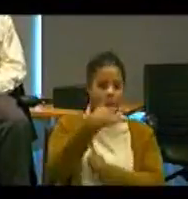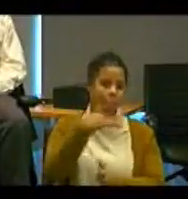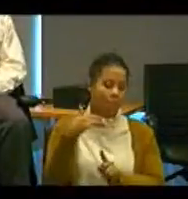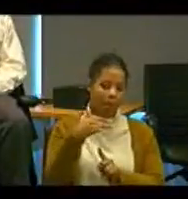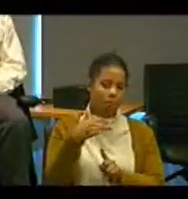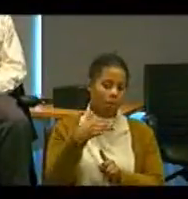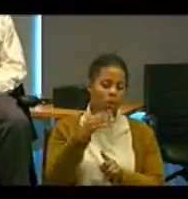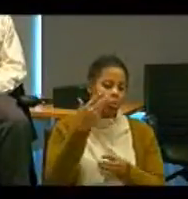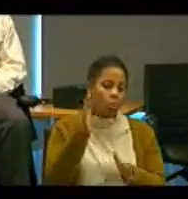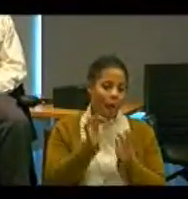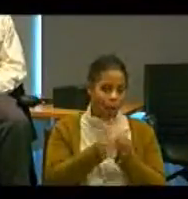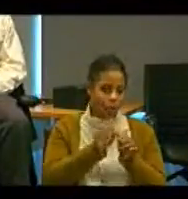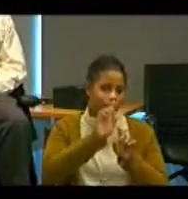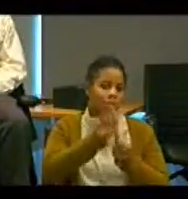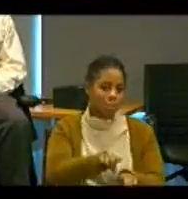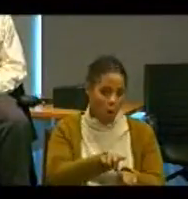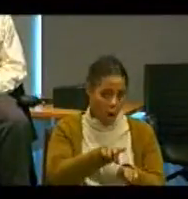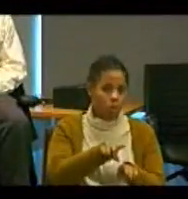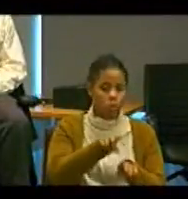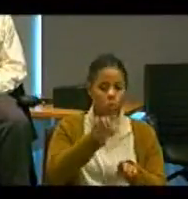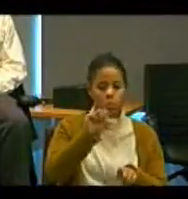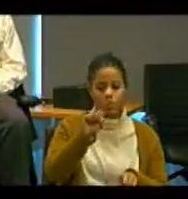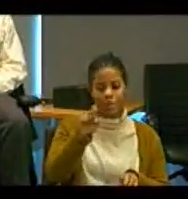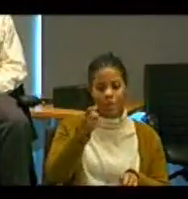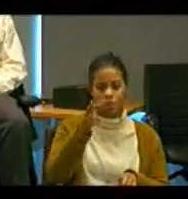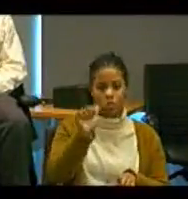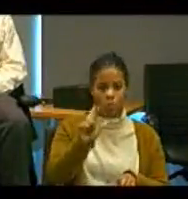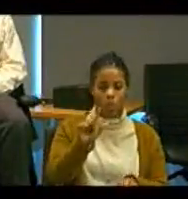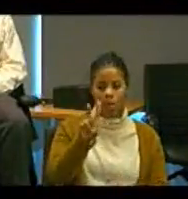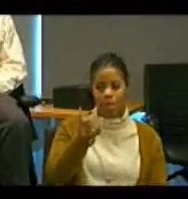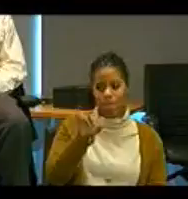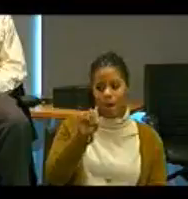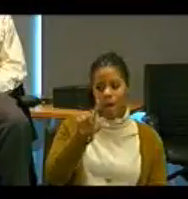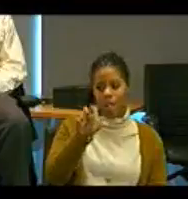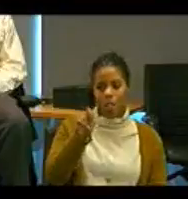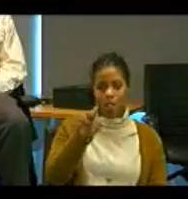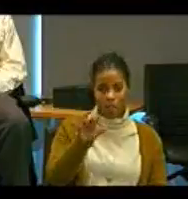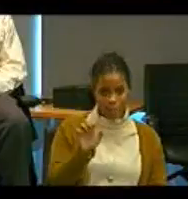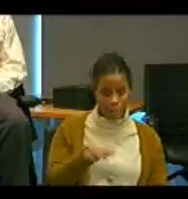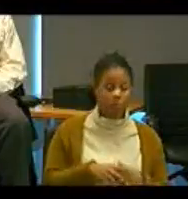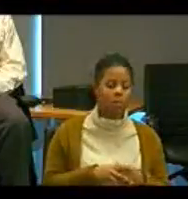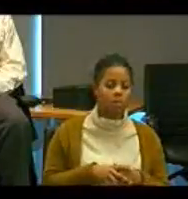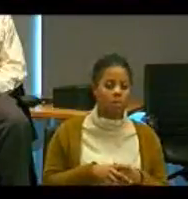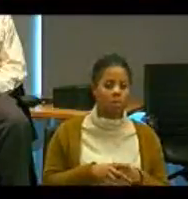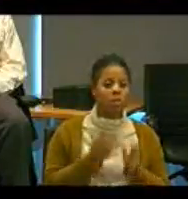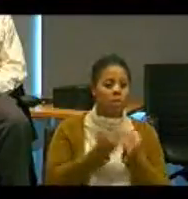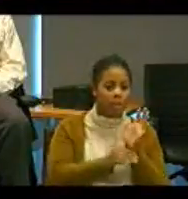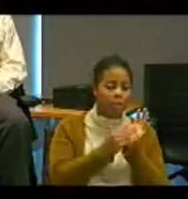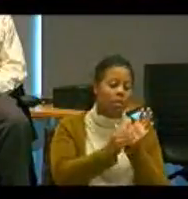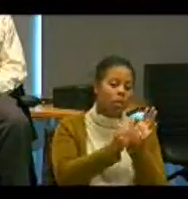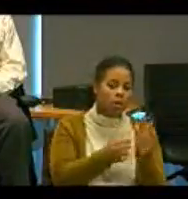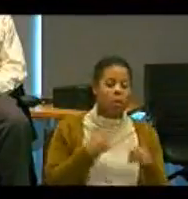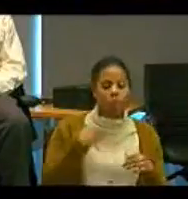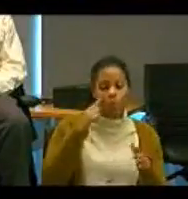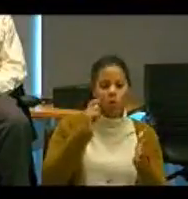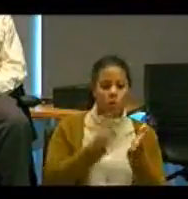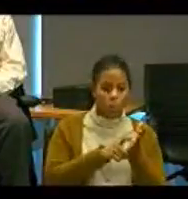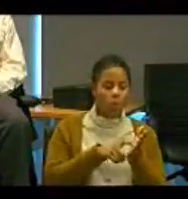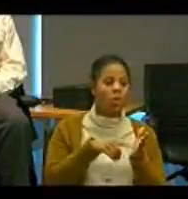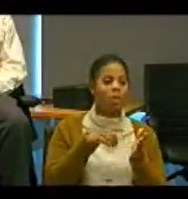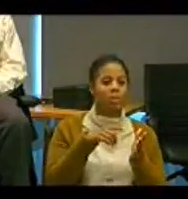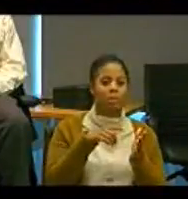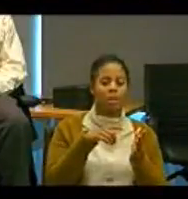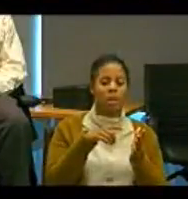districts, in partnership with educators, should develop and/or support a robust continuum of culturally competent and